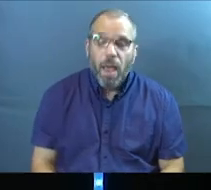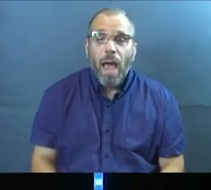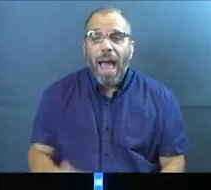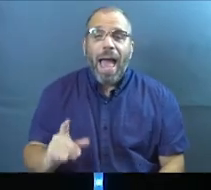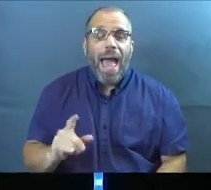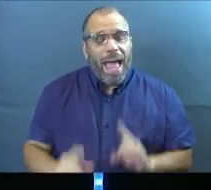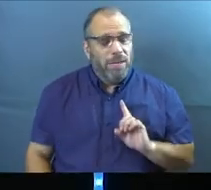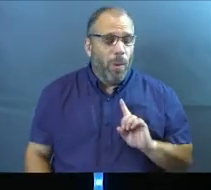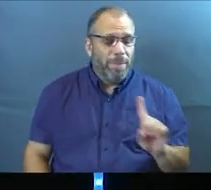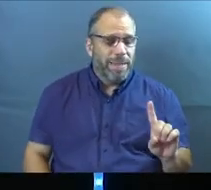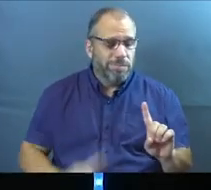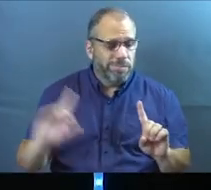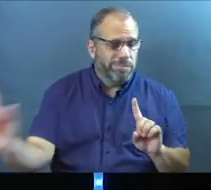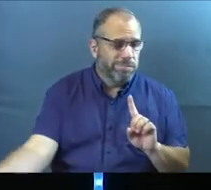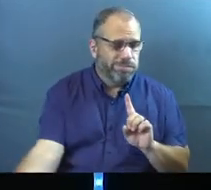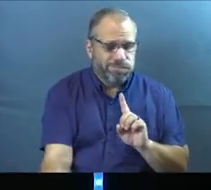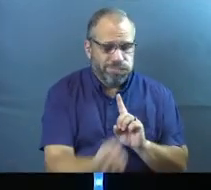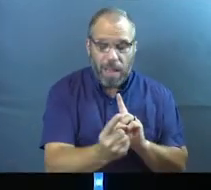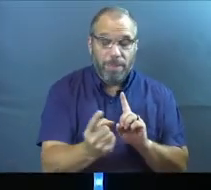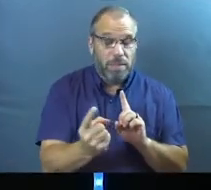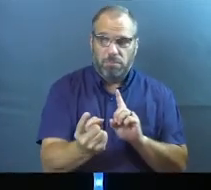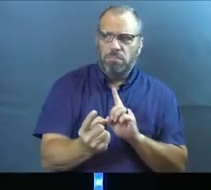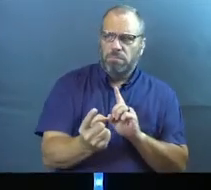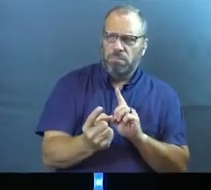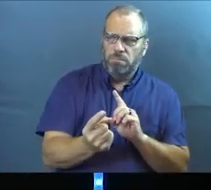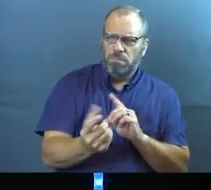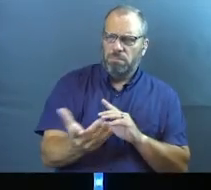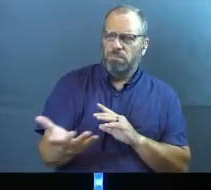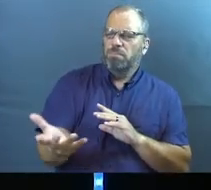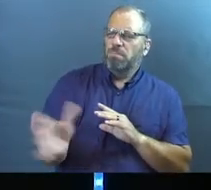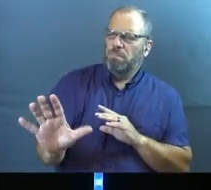And he comes walking up out of the blue,